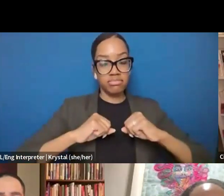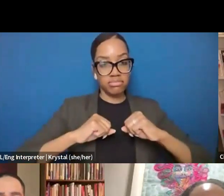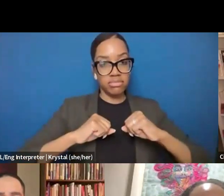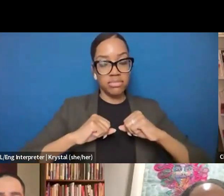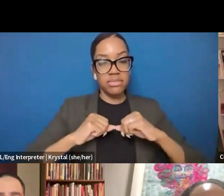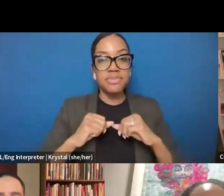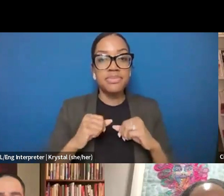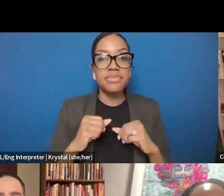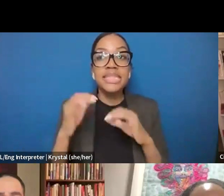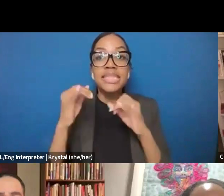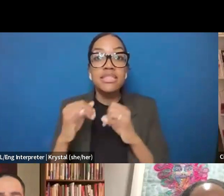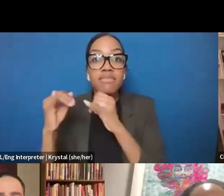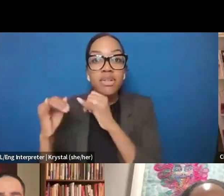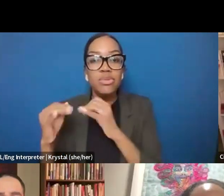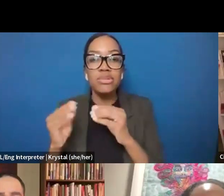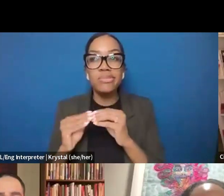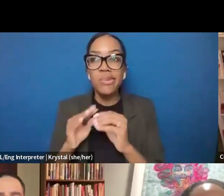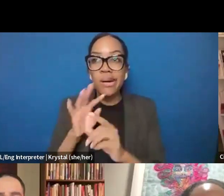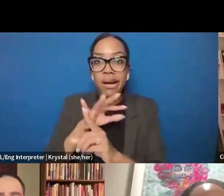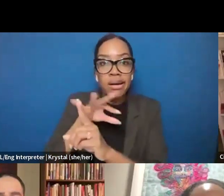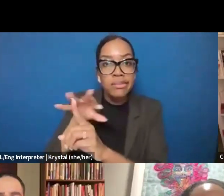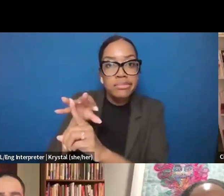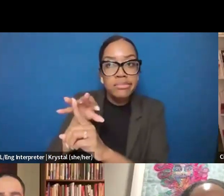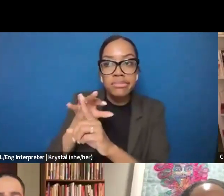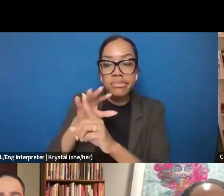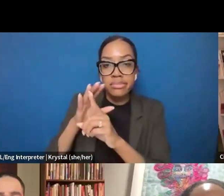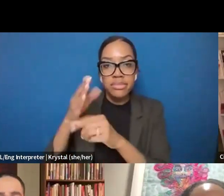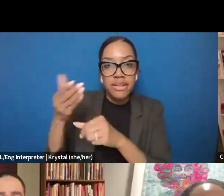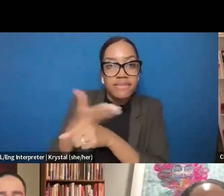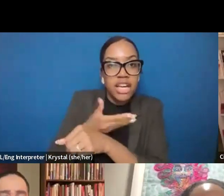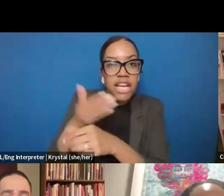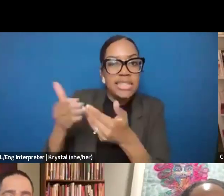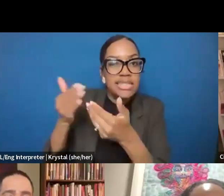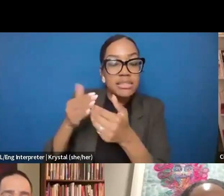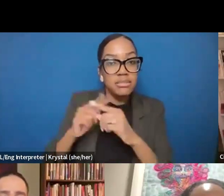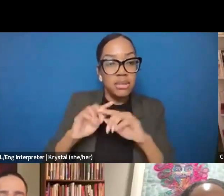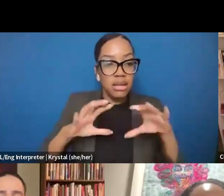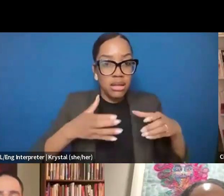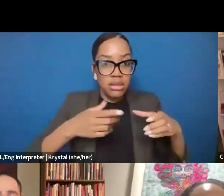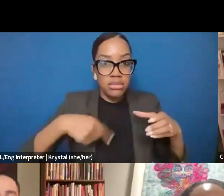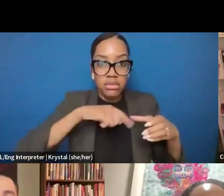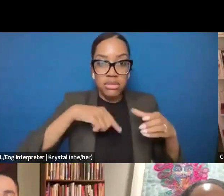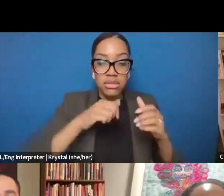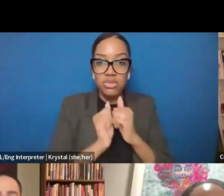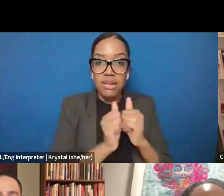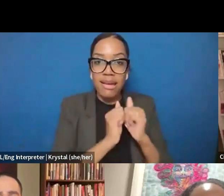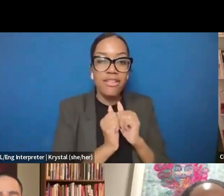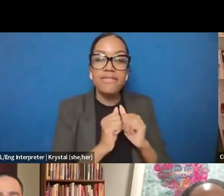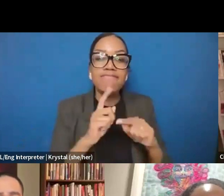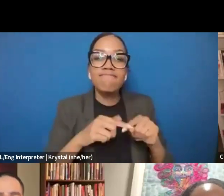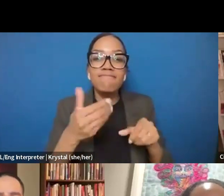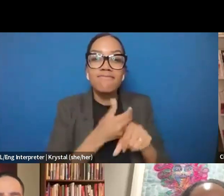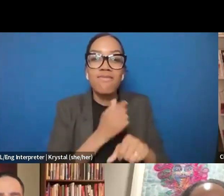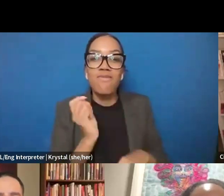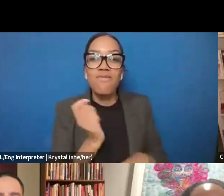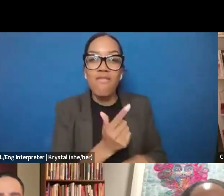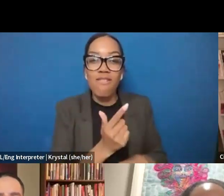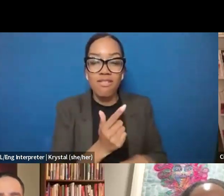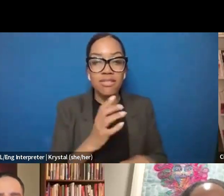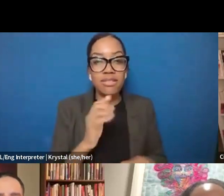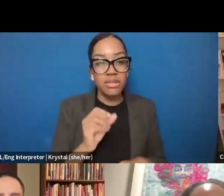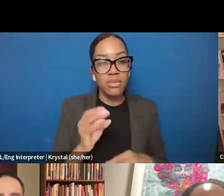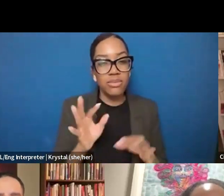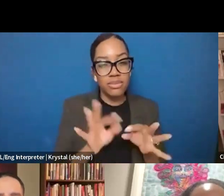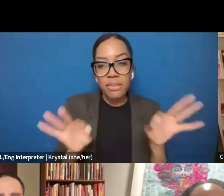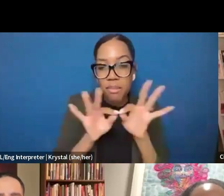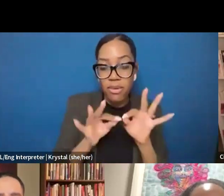these organizations become really important. And it's important to stress that they're not just mimicking what white teacher organizations were doing, right? Because I